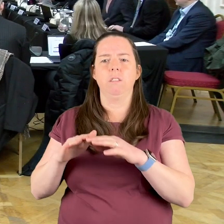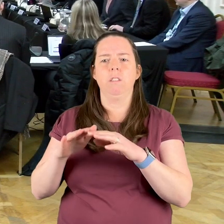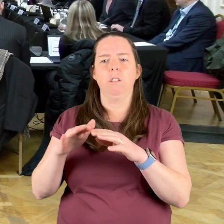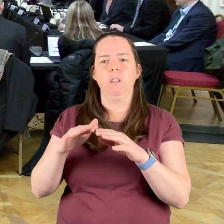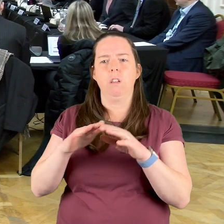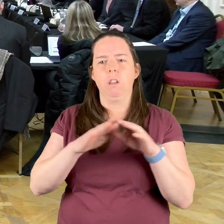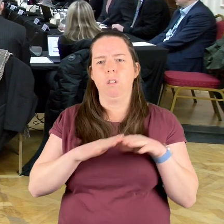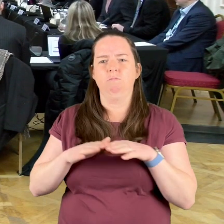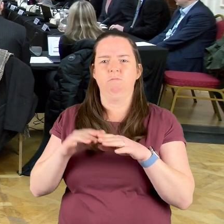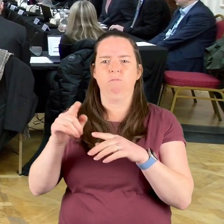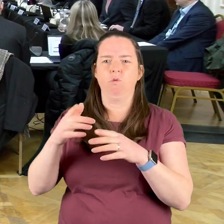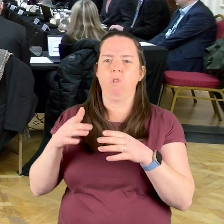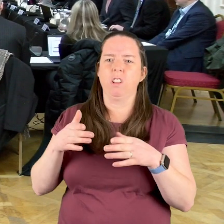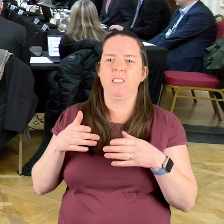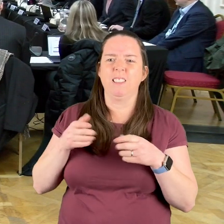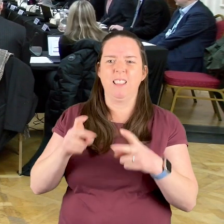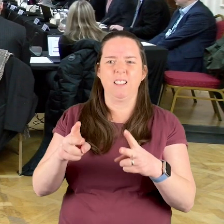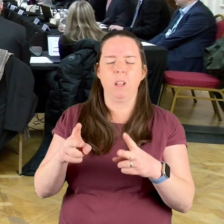across the